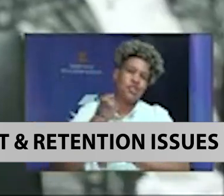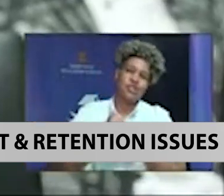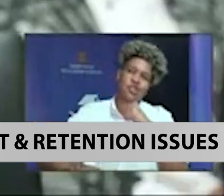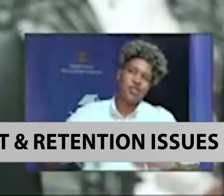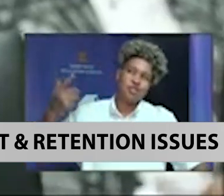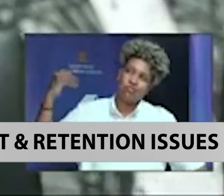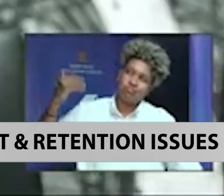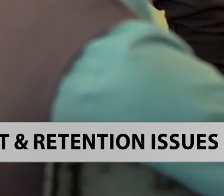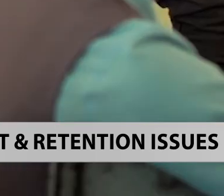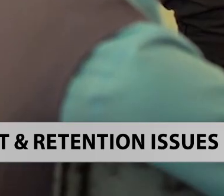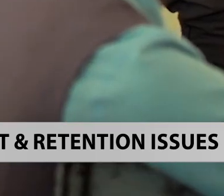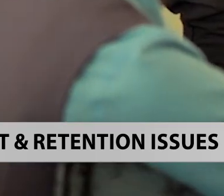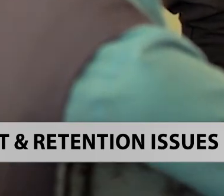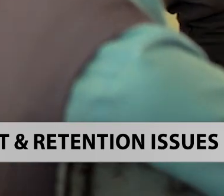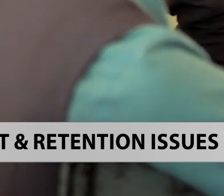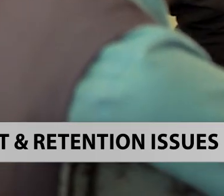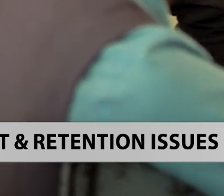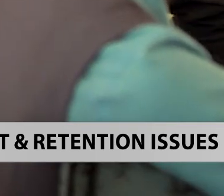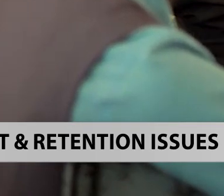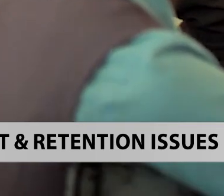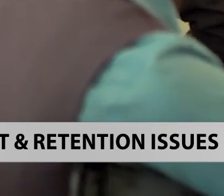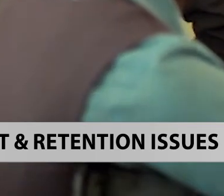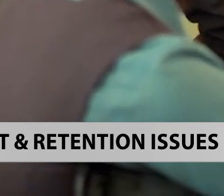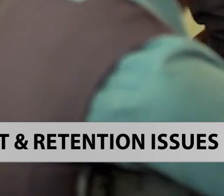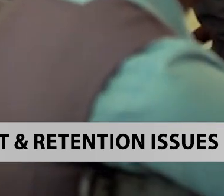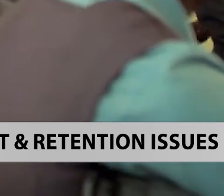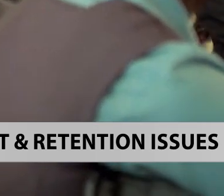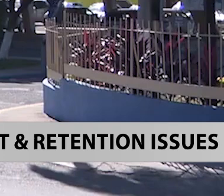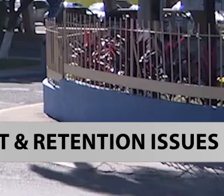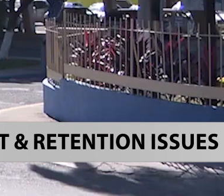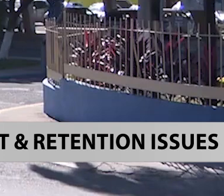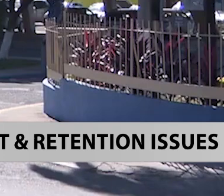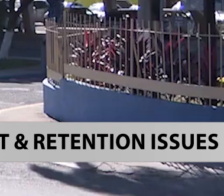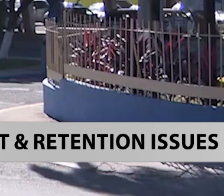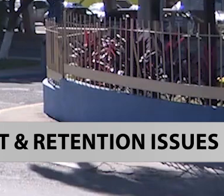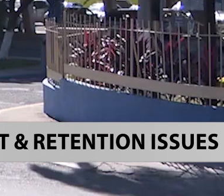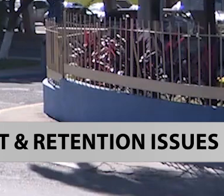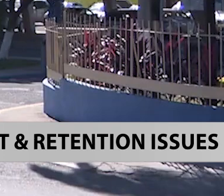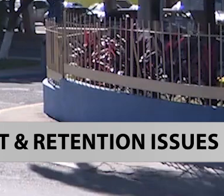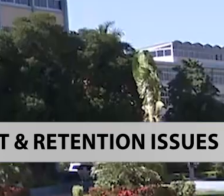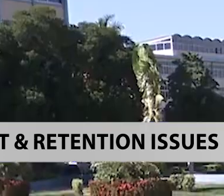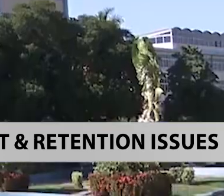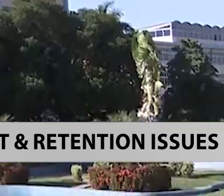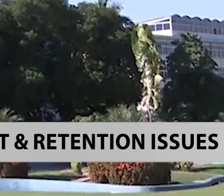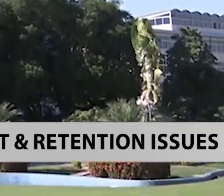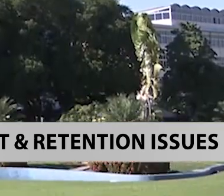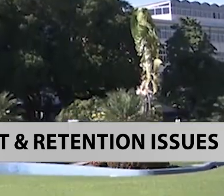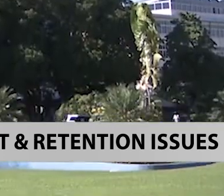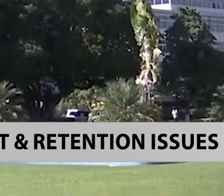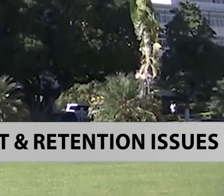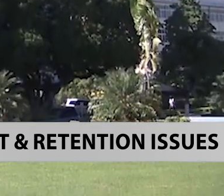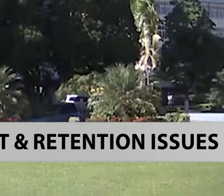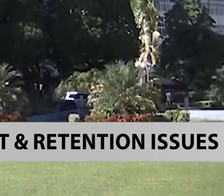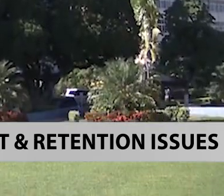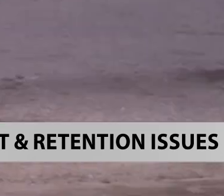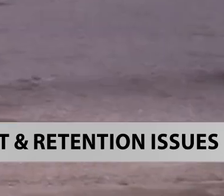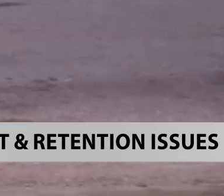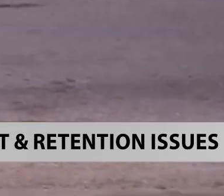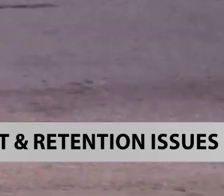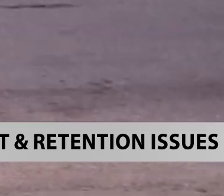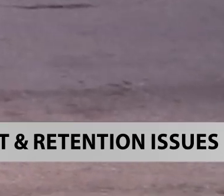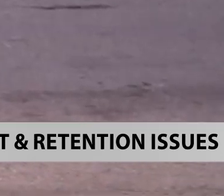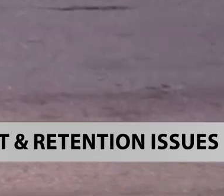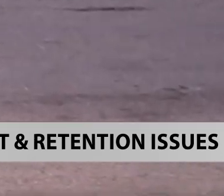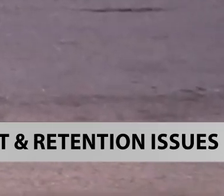She stated that to address the current teacher shortage, the ministry has implemented a range of solutions, which includes